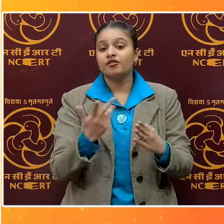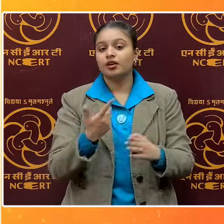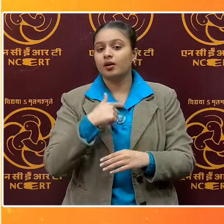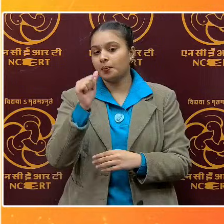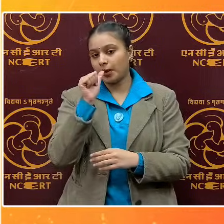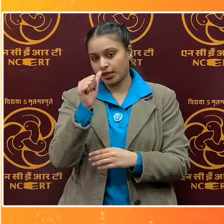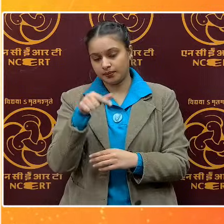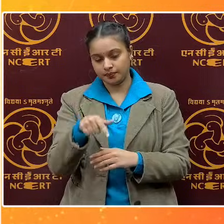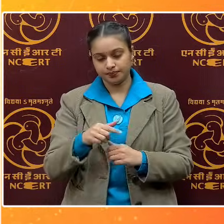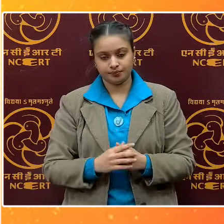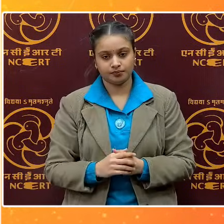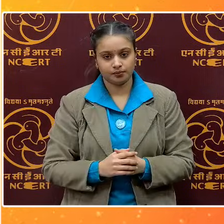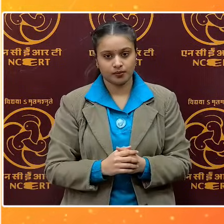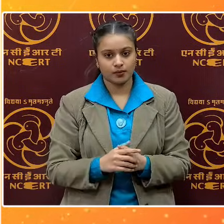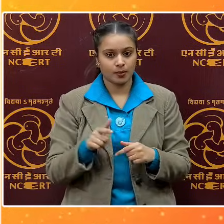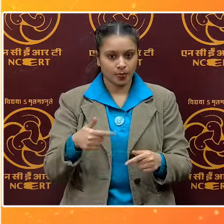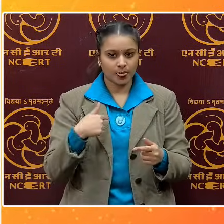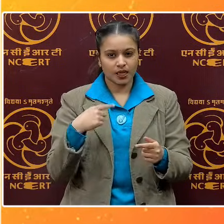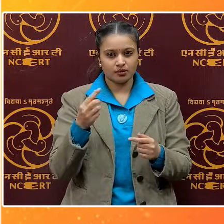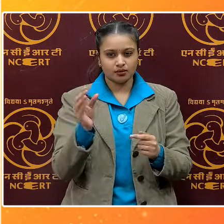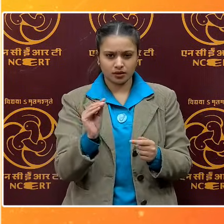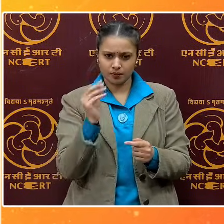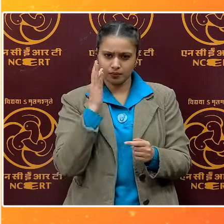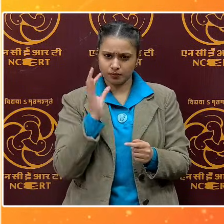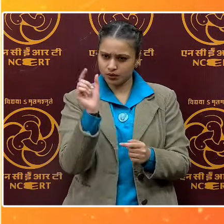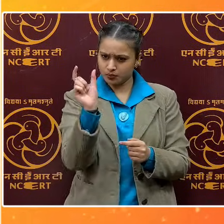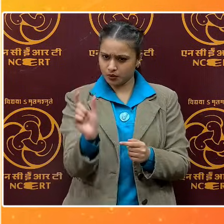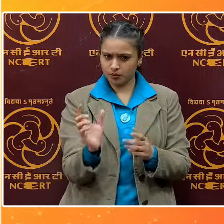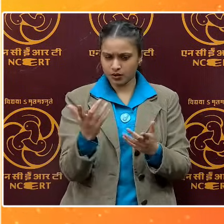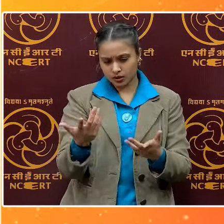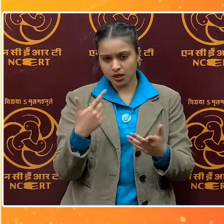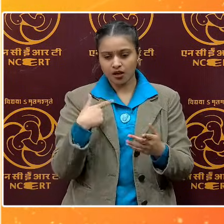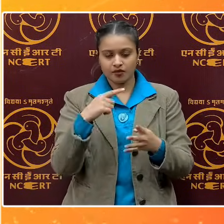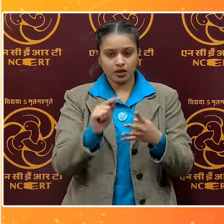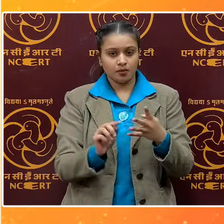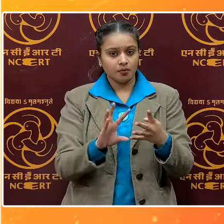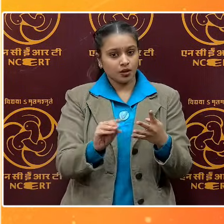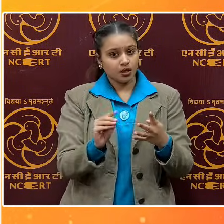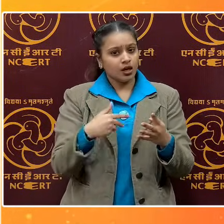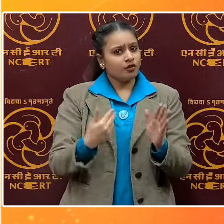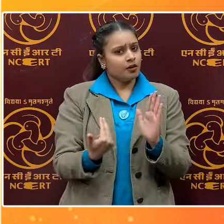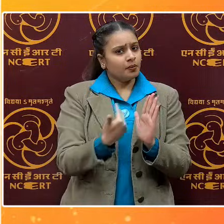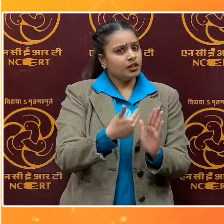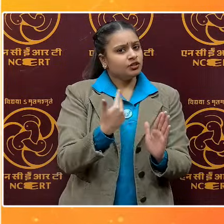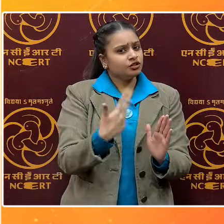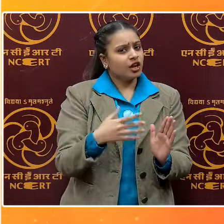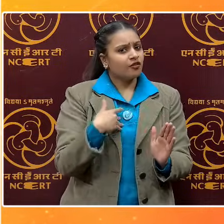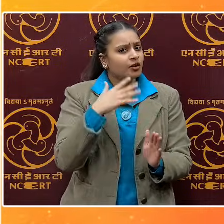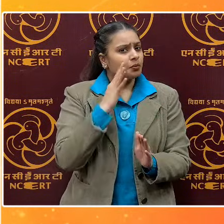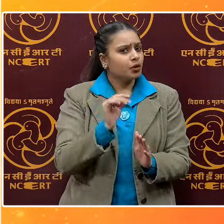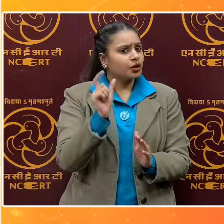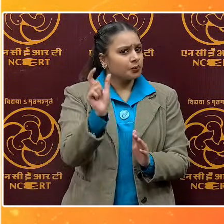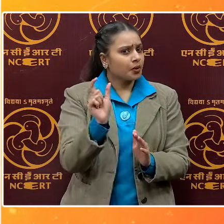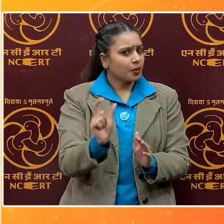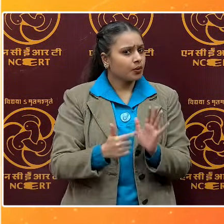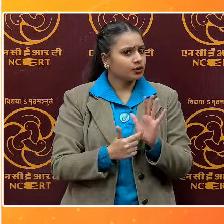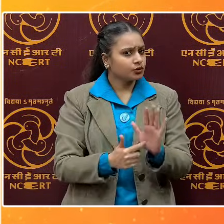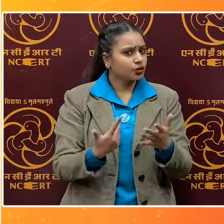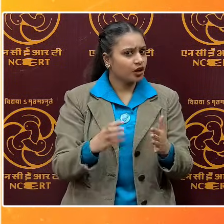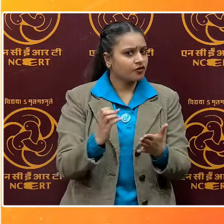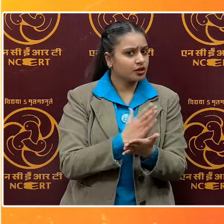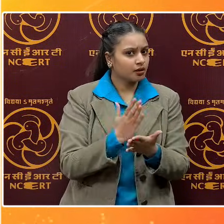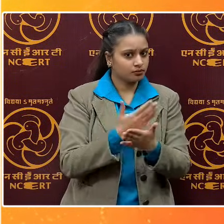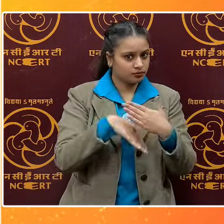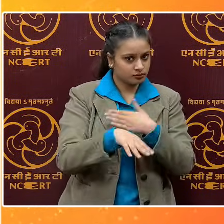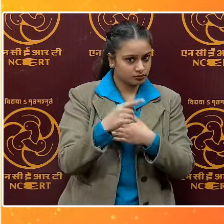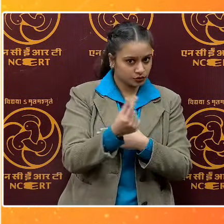So basically, there are certain key points. I was about to come to that, because you have mentioned some very important words that are used in the chapter,